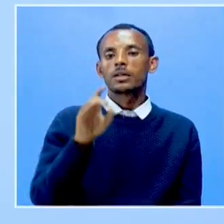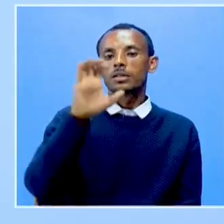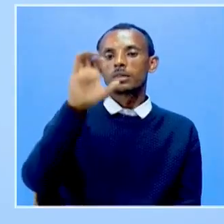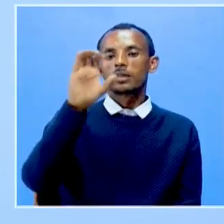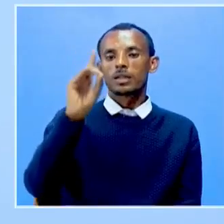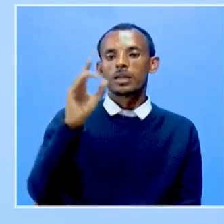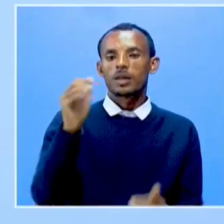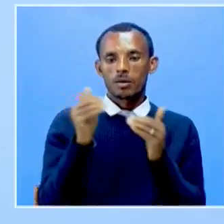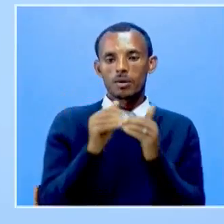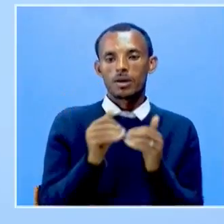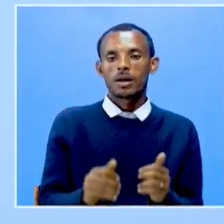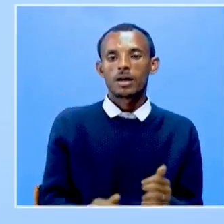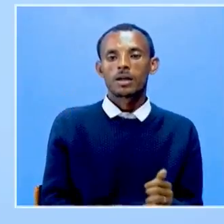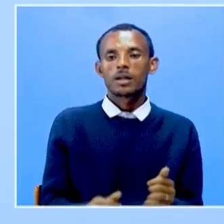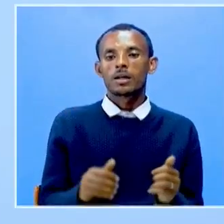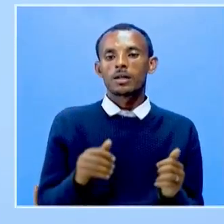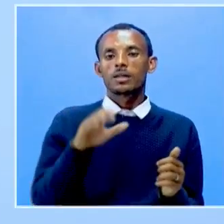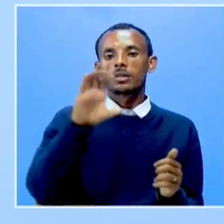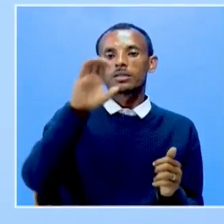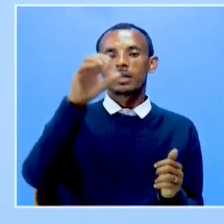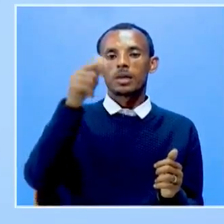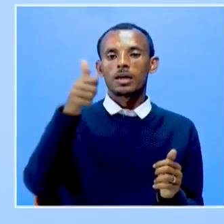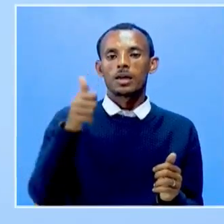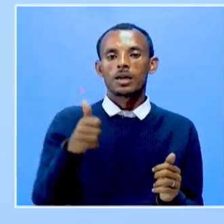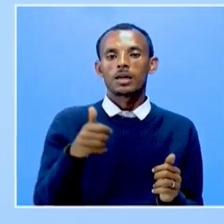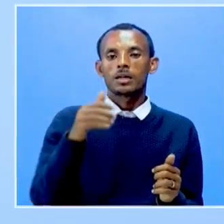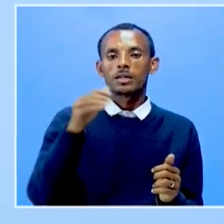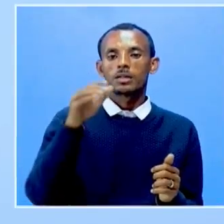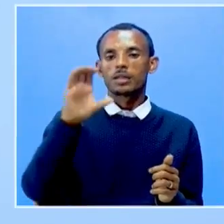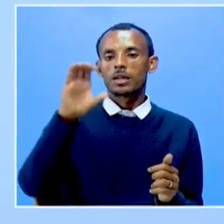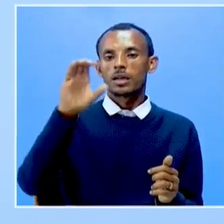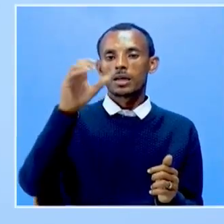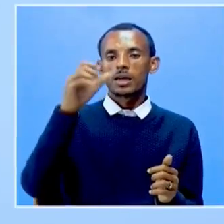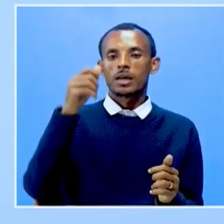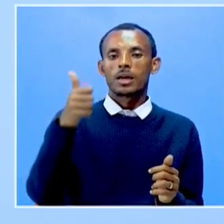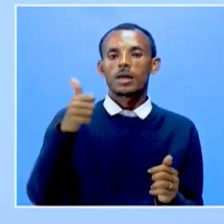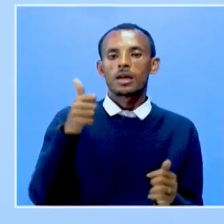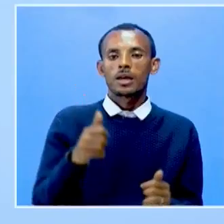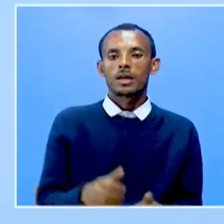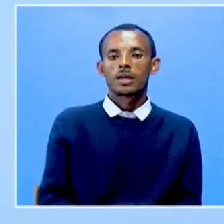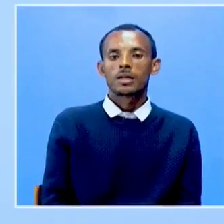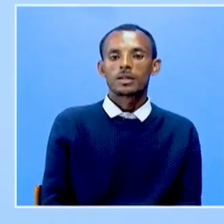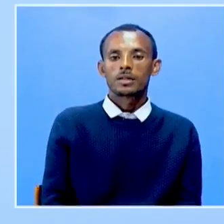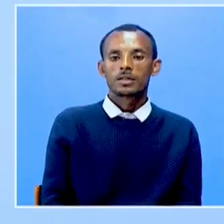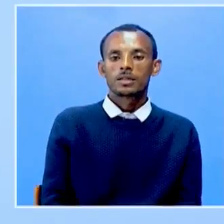CD is the same as CA. Where is CA? CA.